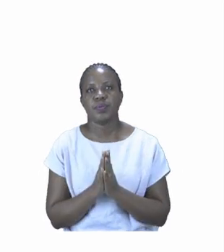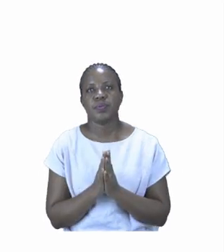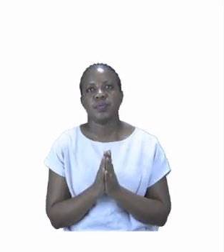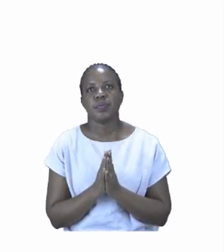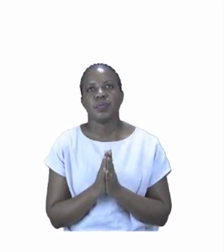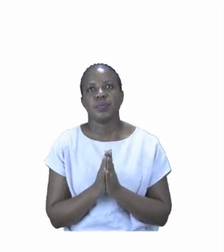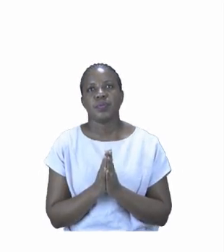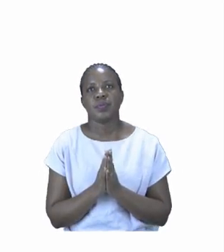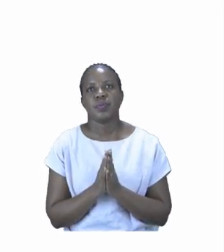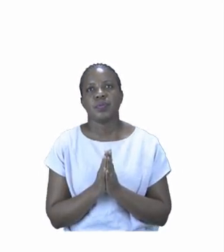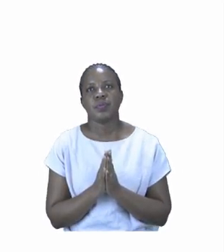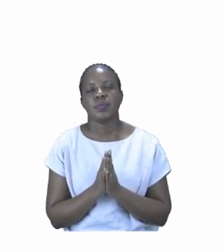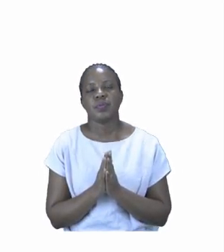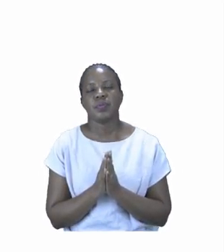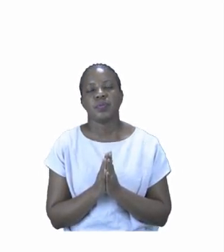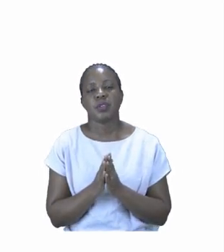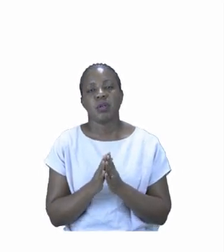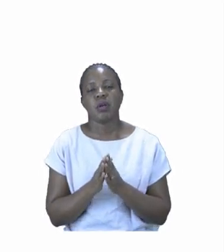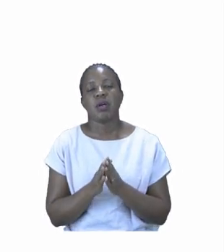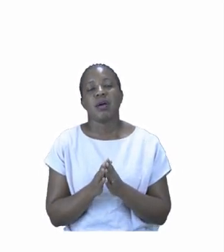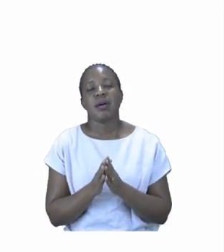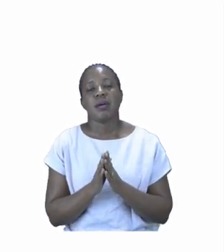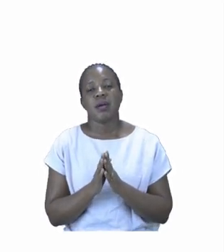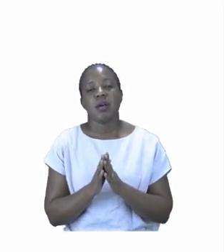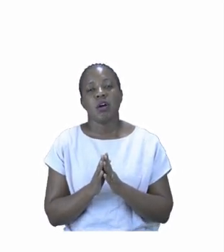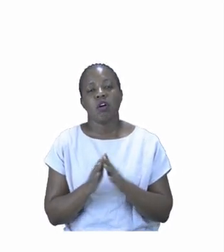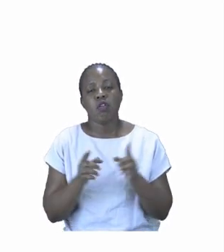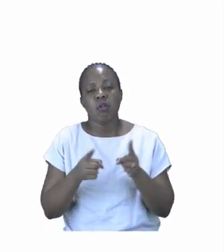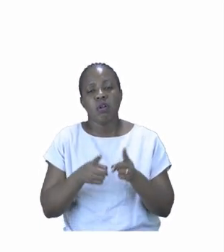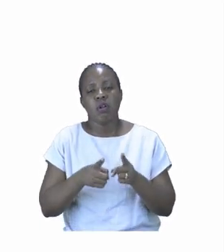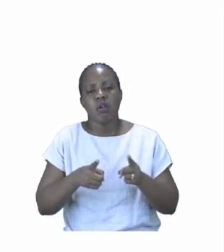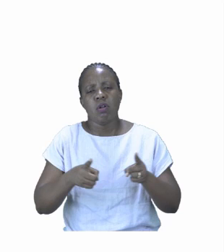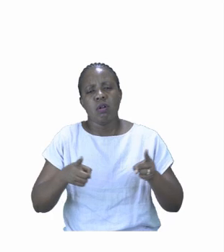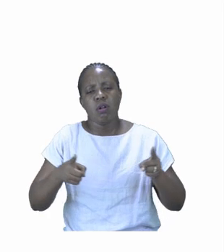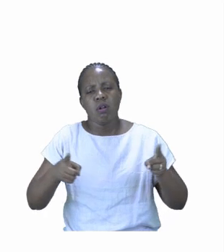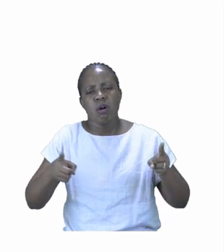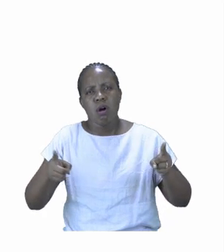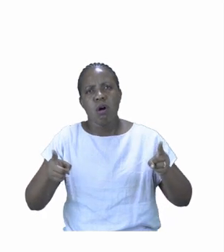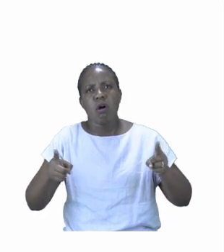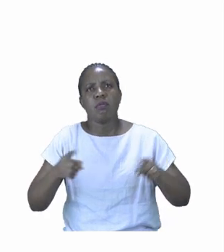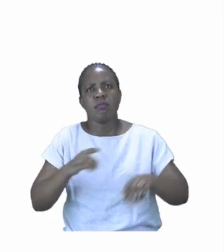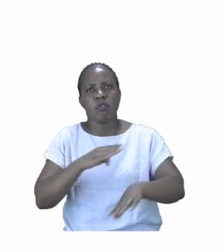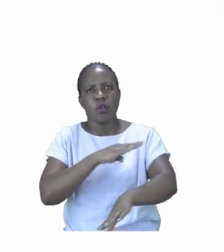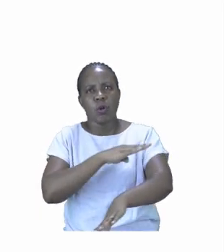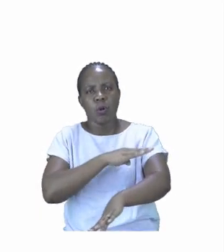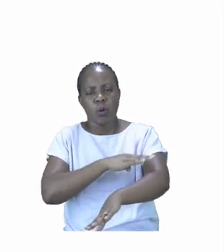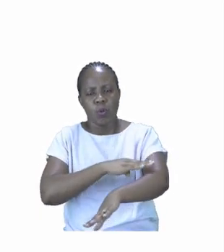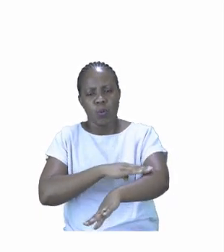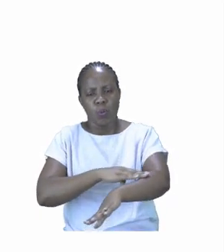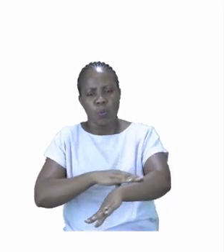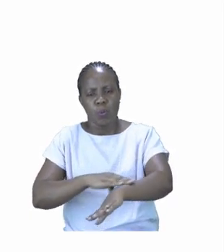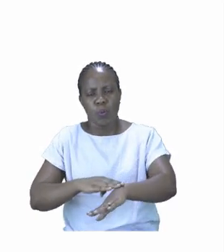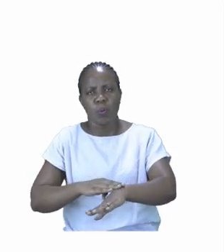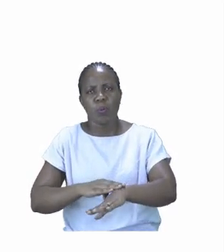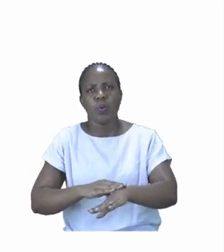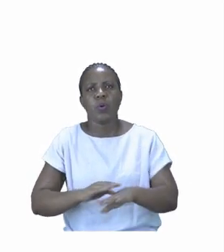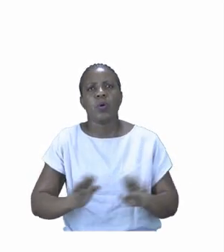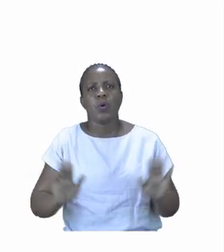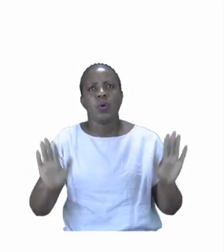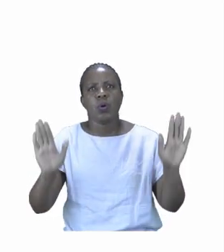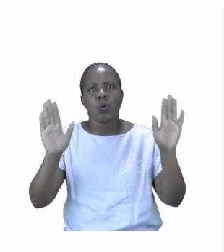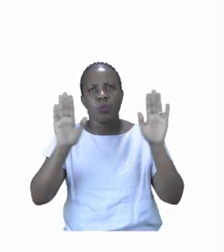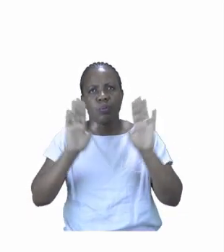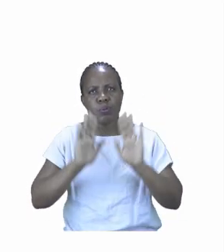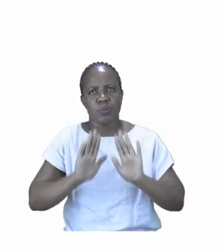long. It starts right where the fire station is and goes all the way up to the